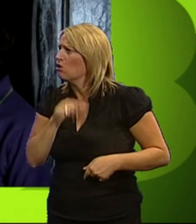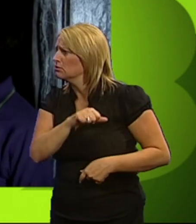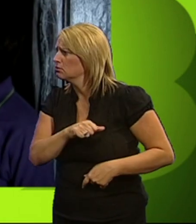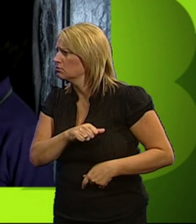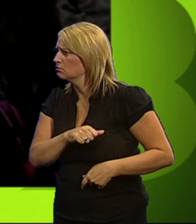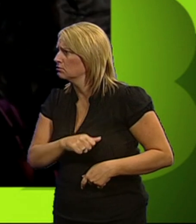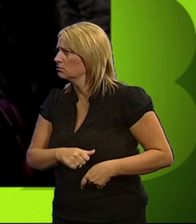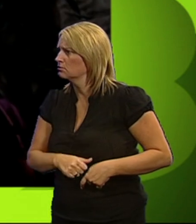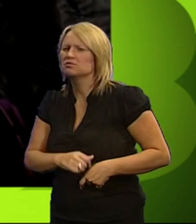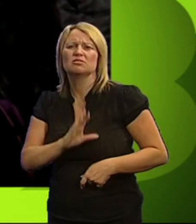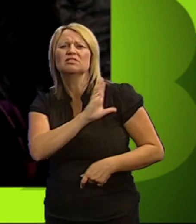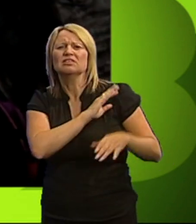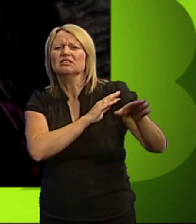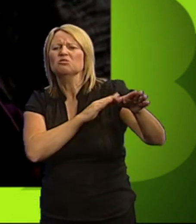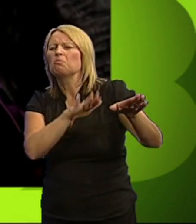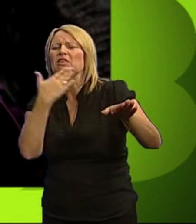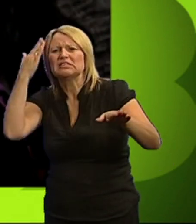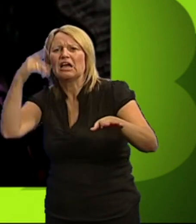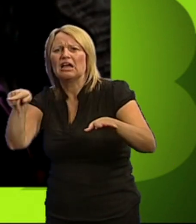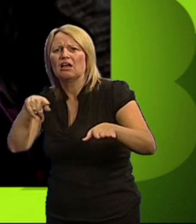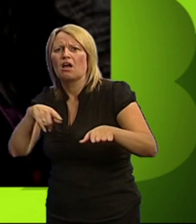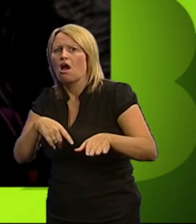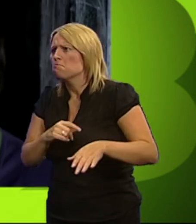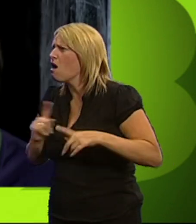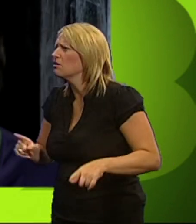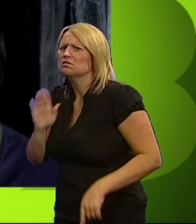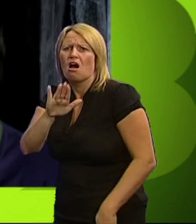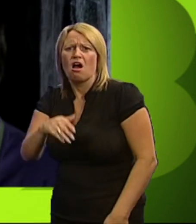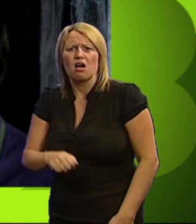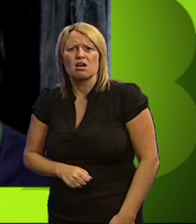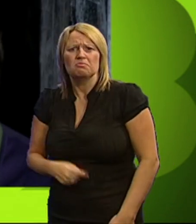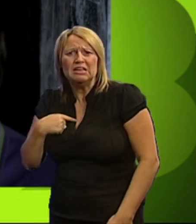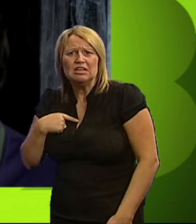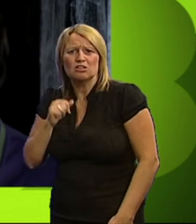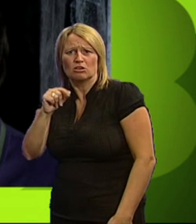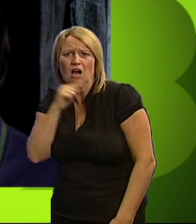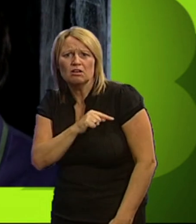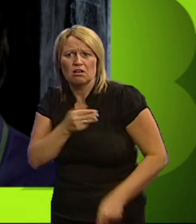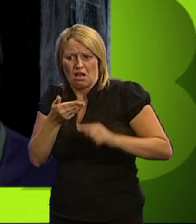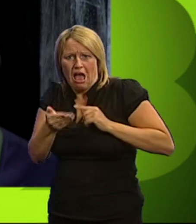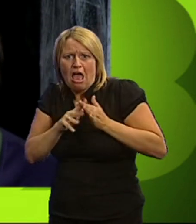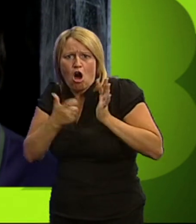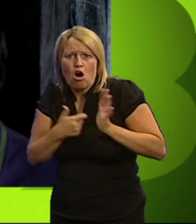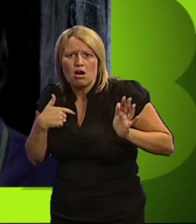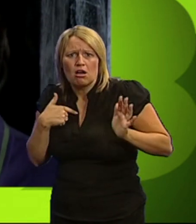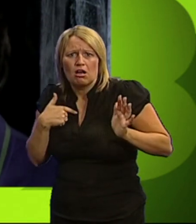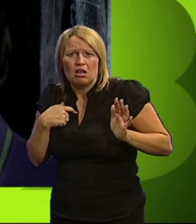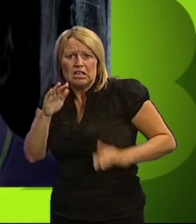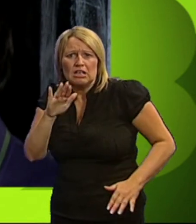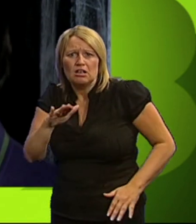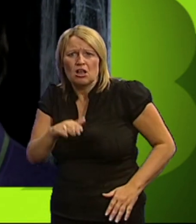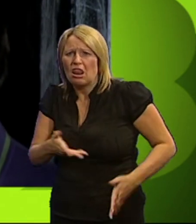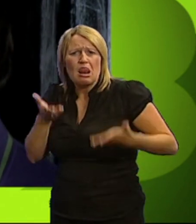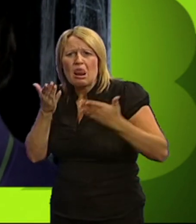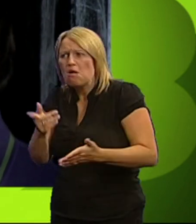Dad? Vlad, just do as your mother says. But, Dad, it's me, your son and heir, Vladdy. You're